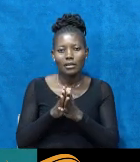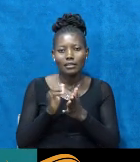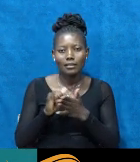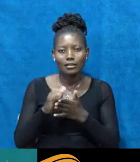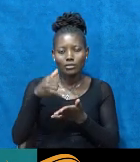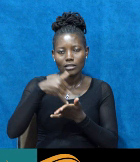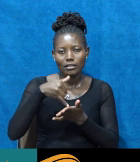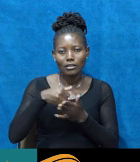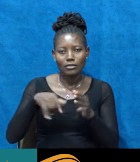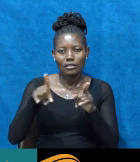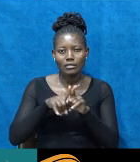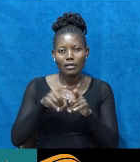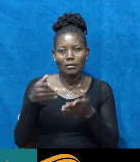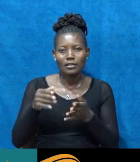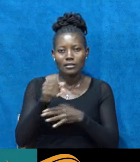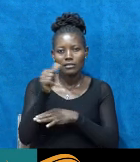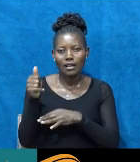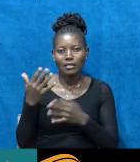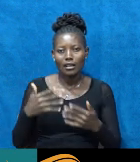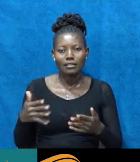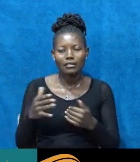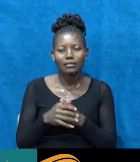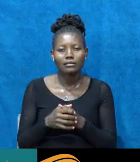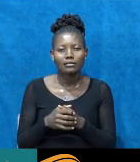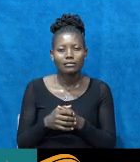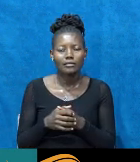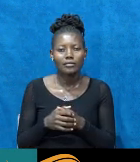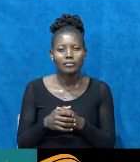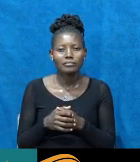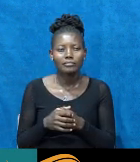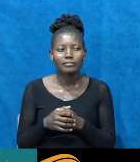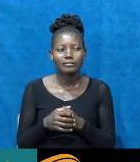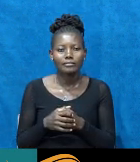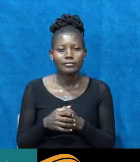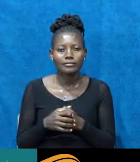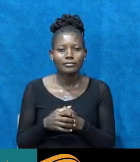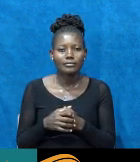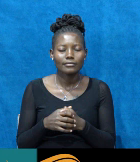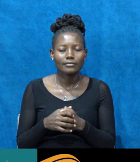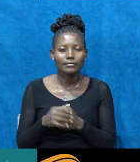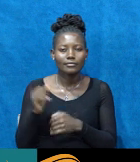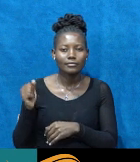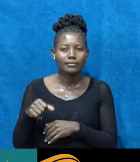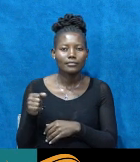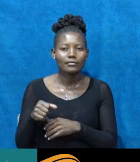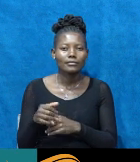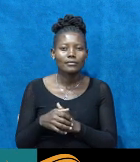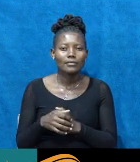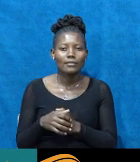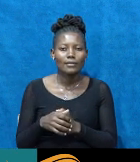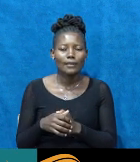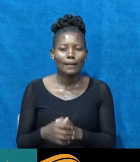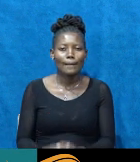other substances that people for shortcut to relieve their pain.